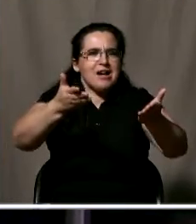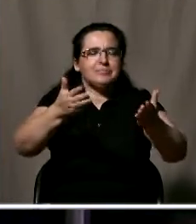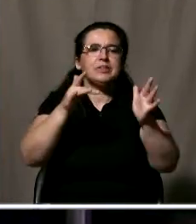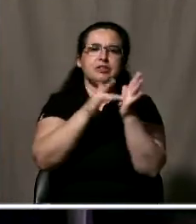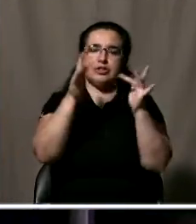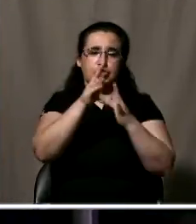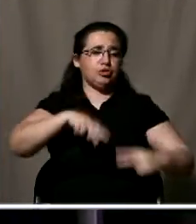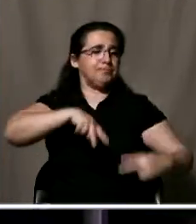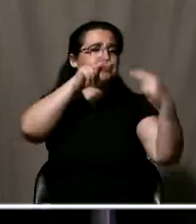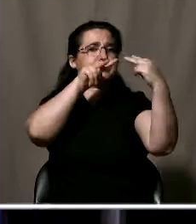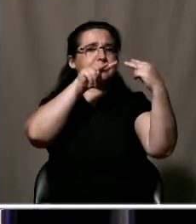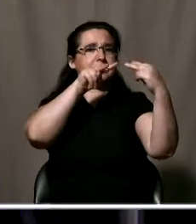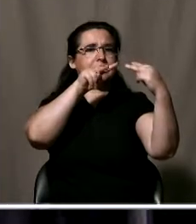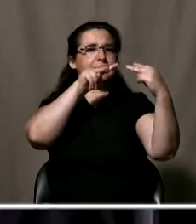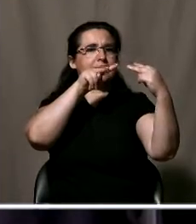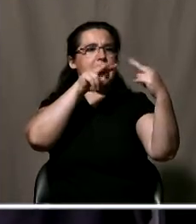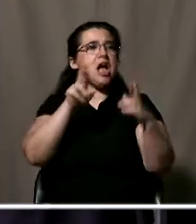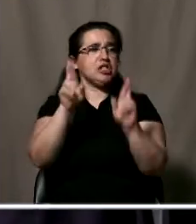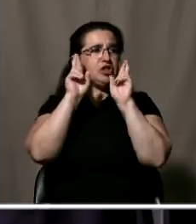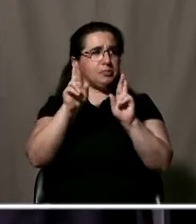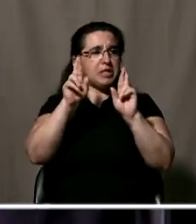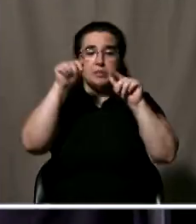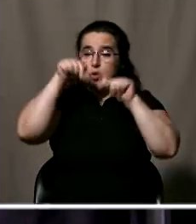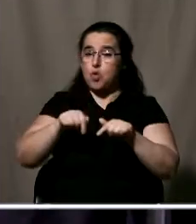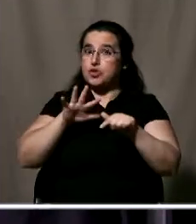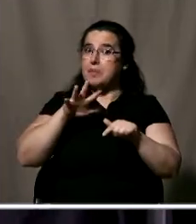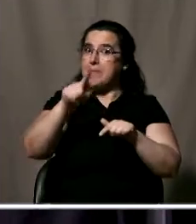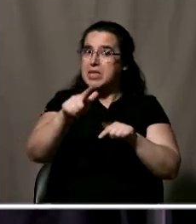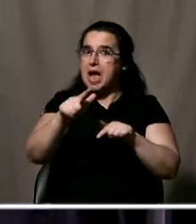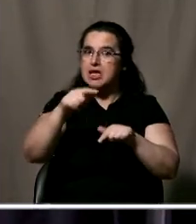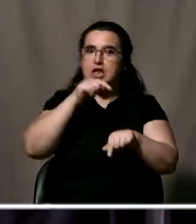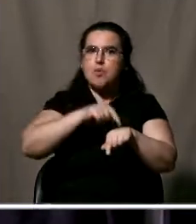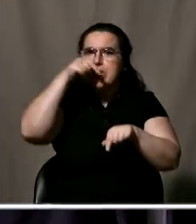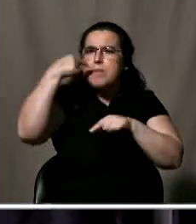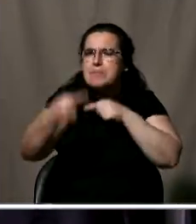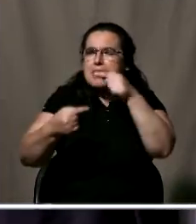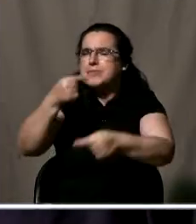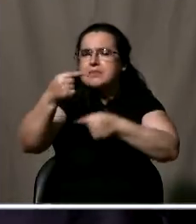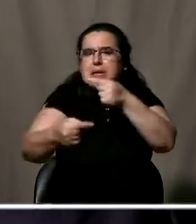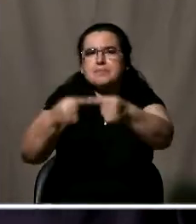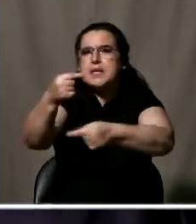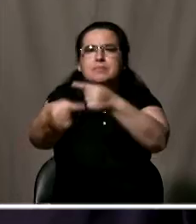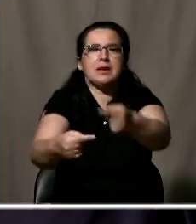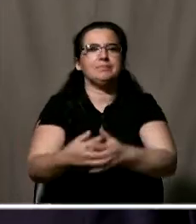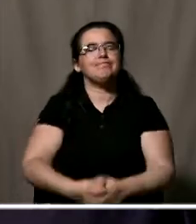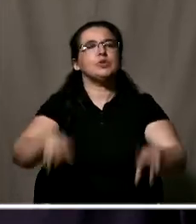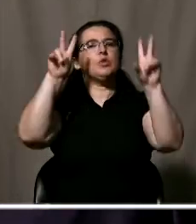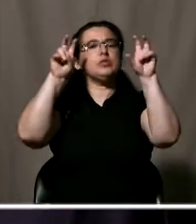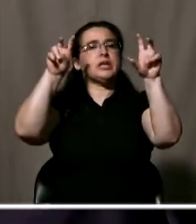hope for today, tomorrow and forever. Temos esperança para hoje, para amanhã e eternamente. O meu tópico esta